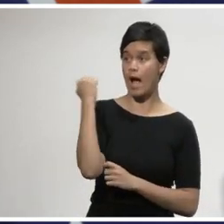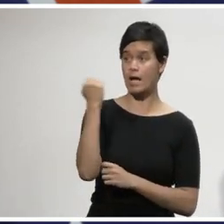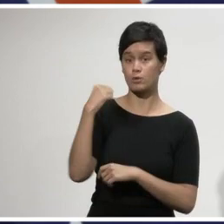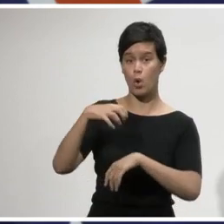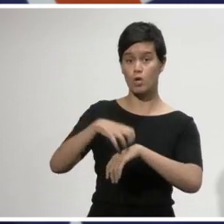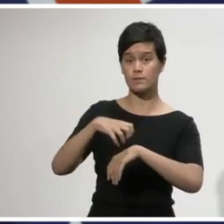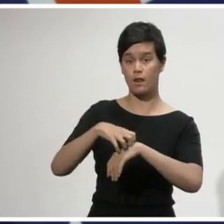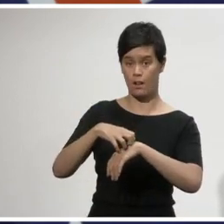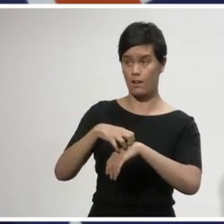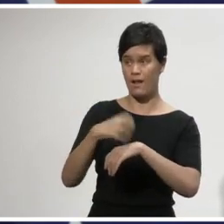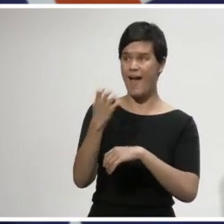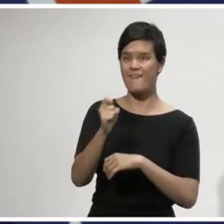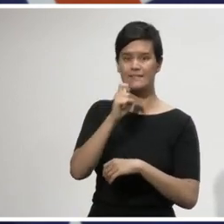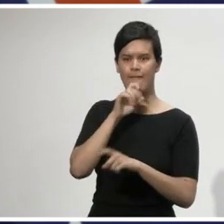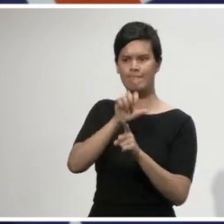for COVID-19?